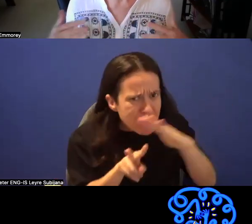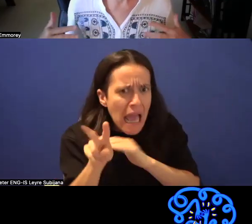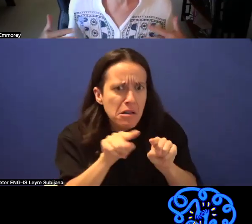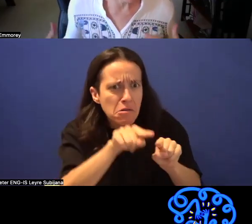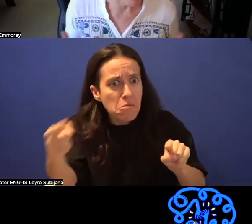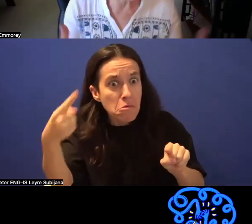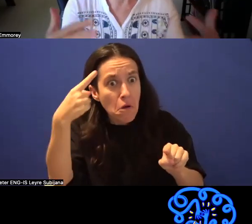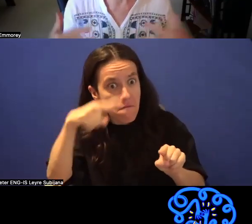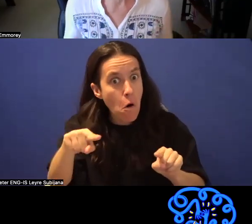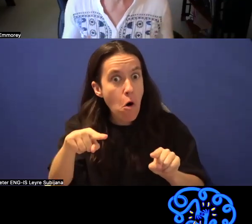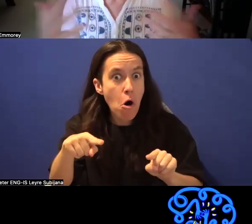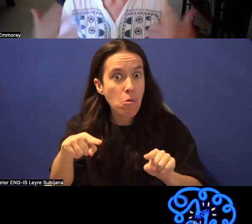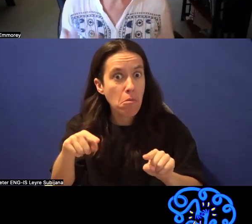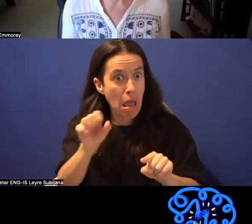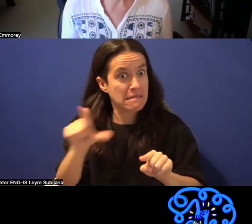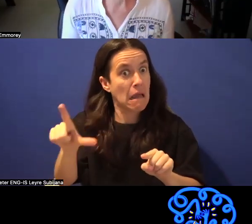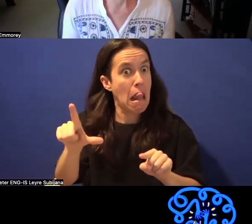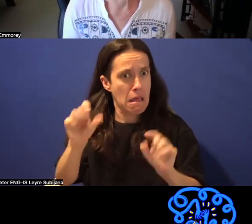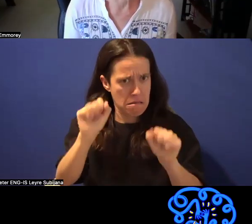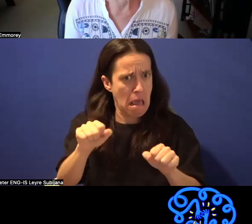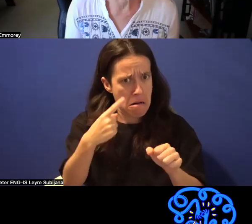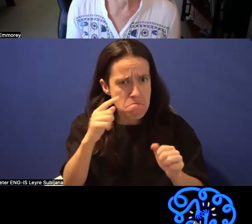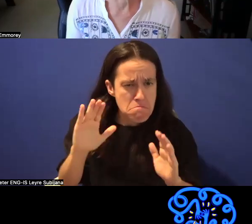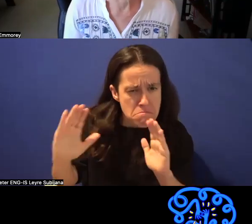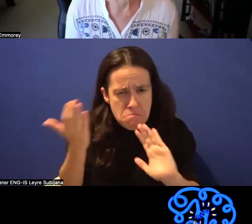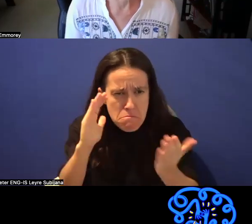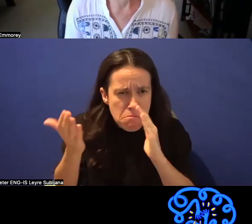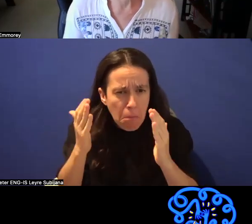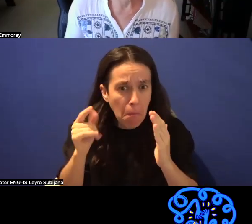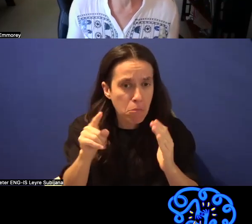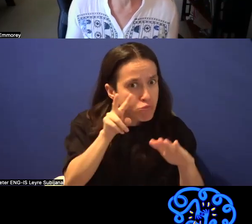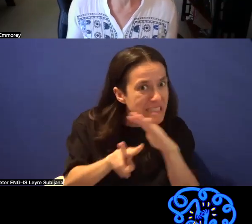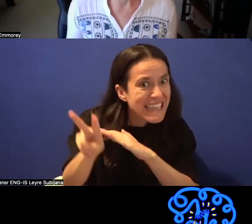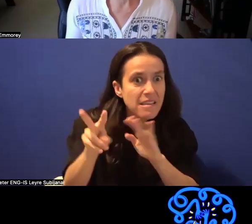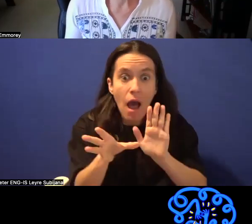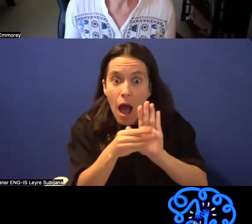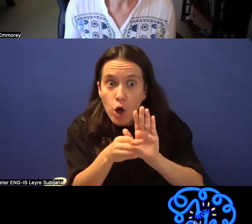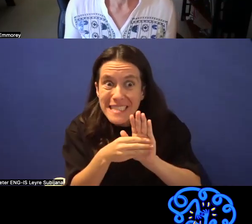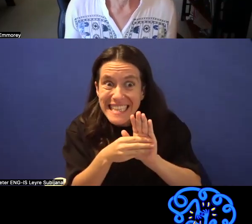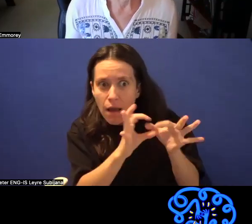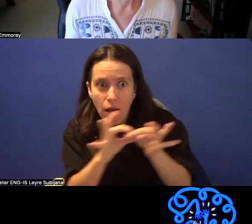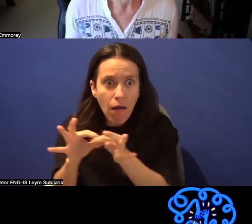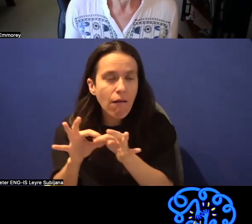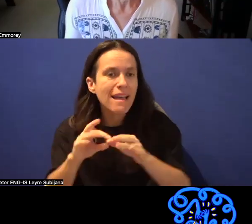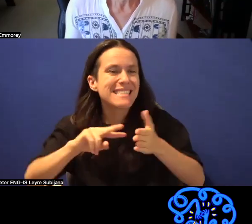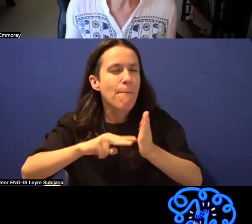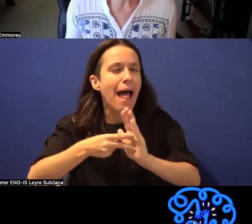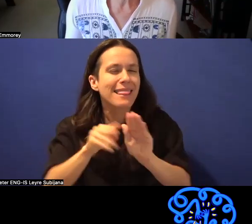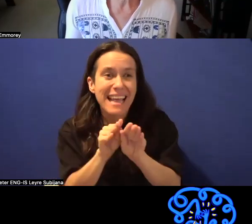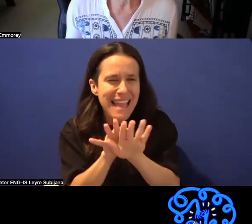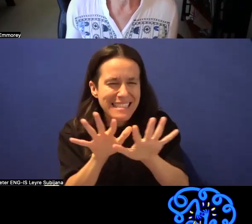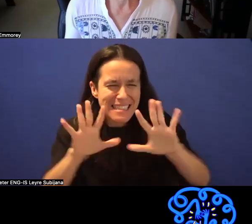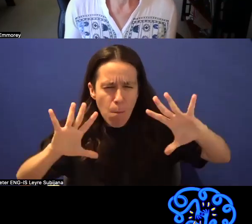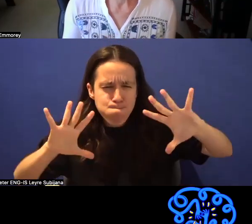of a data-driven analysis of iconicity and semantic density. Here